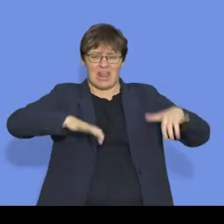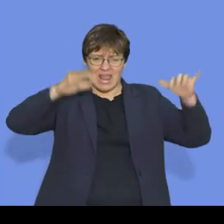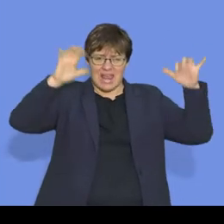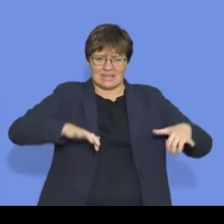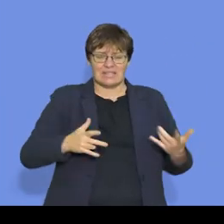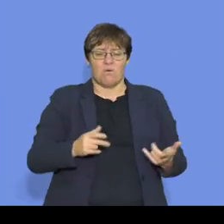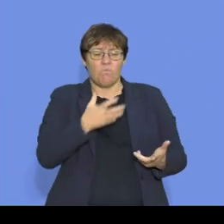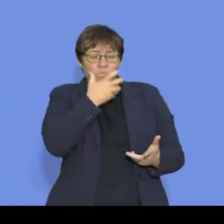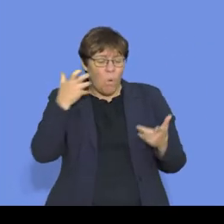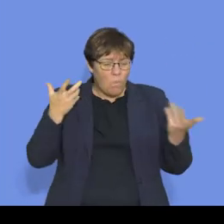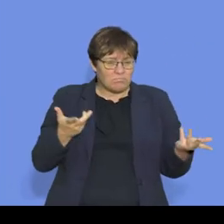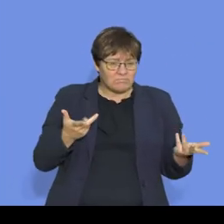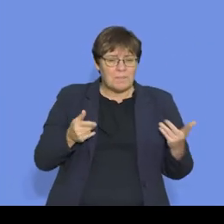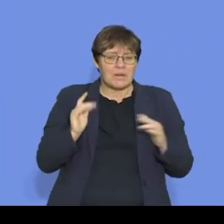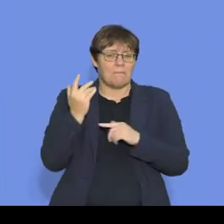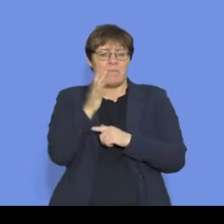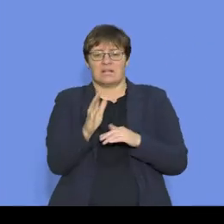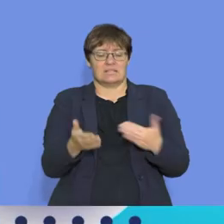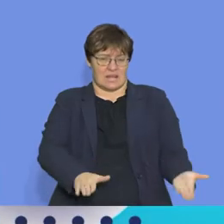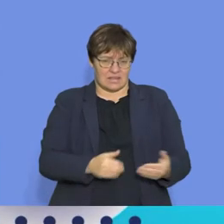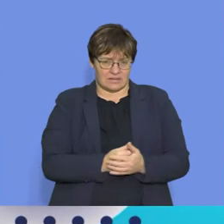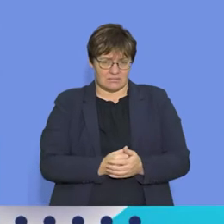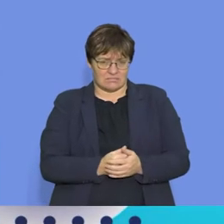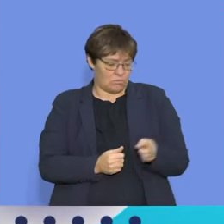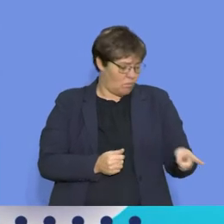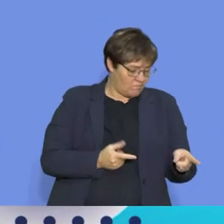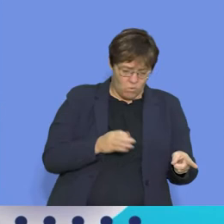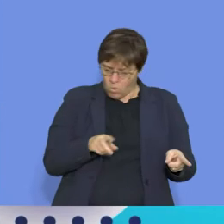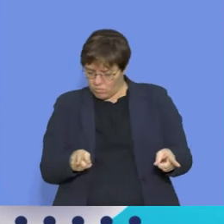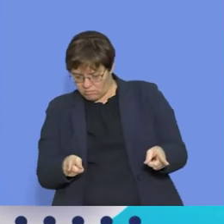also kill off plants. So which one was it?